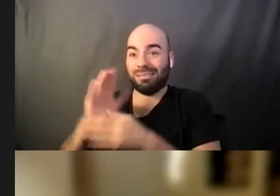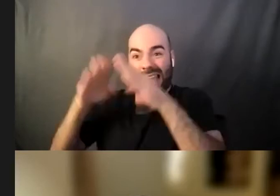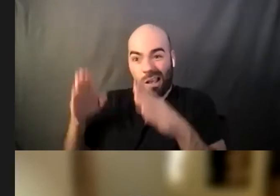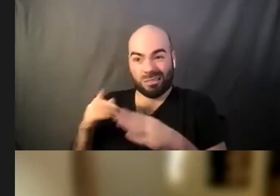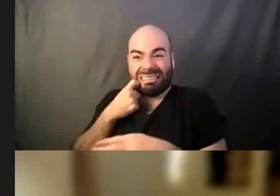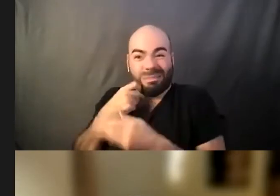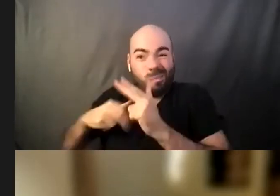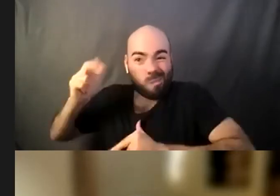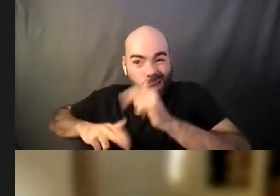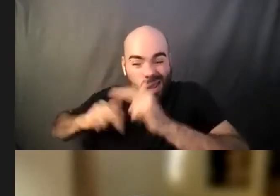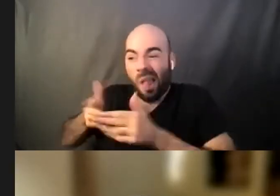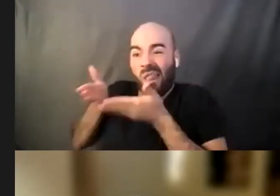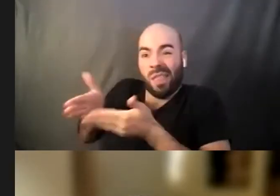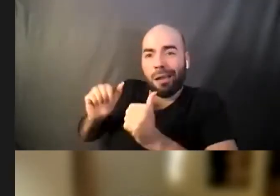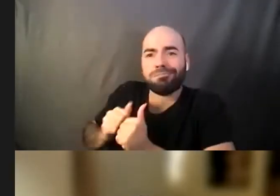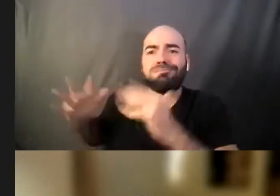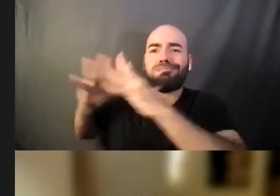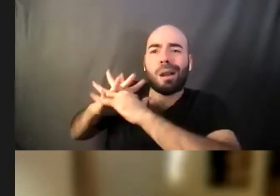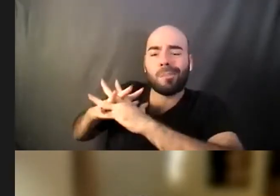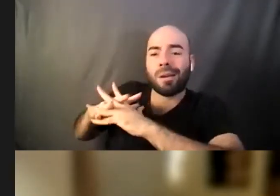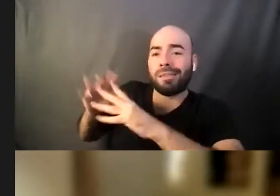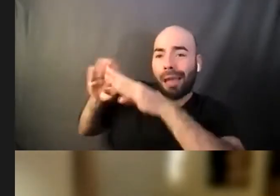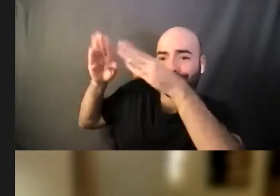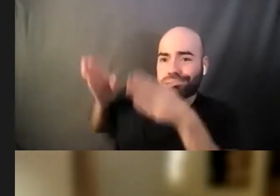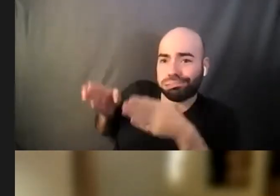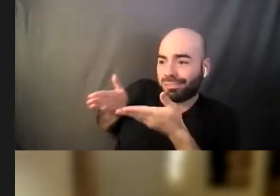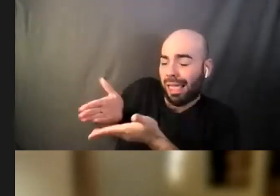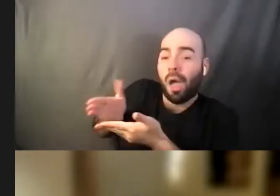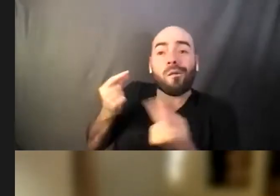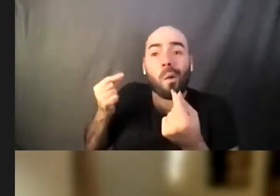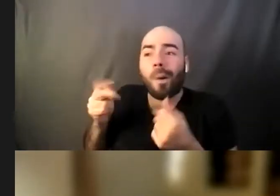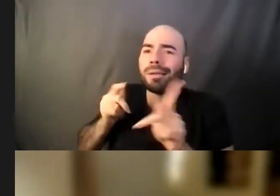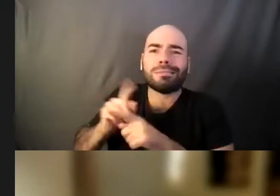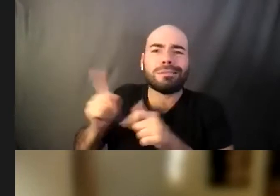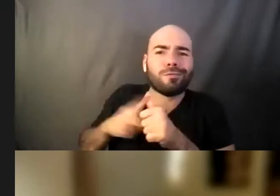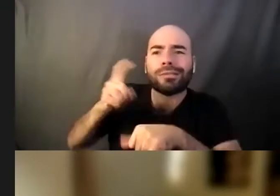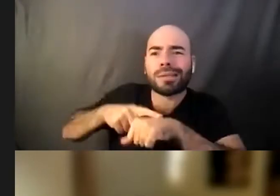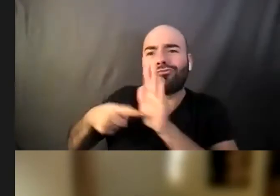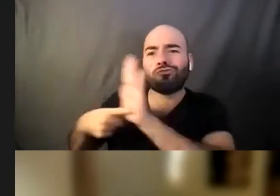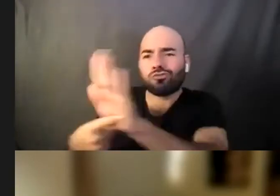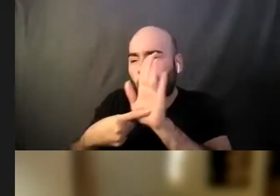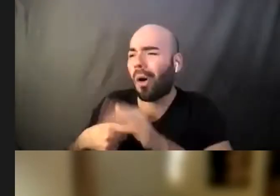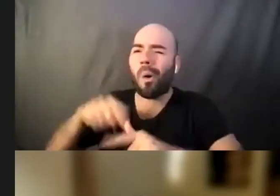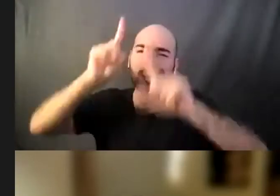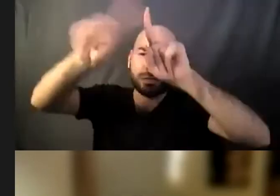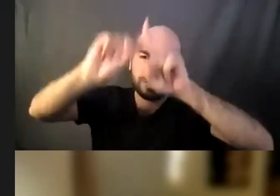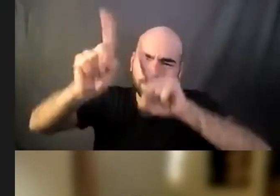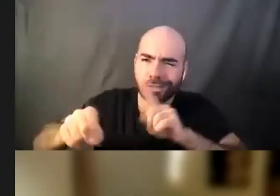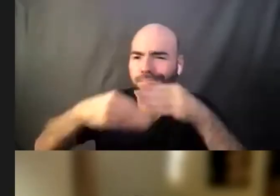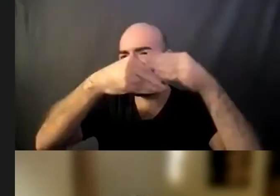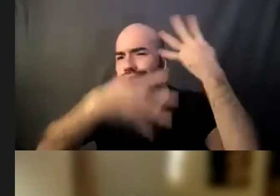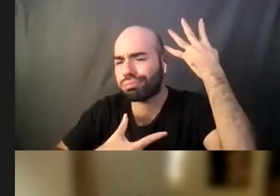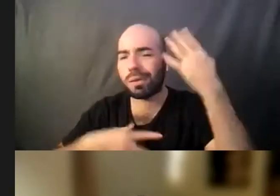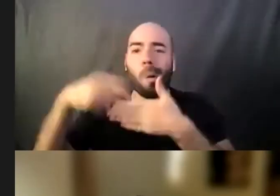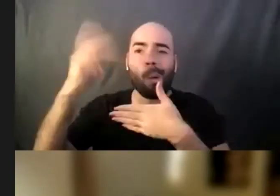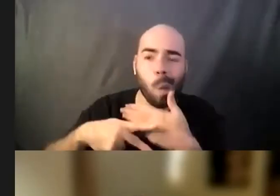that will feature premieres, first run theatrical debuts, curated series, repertory programs, senior